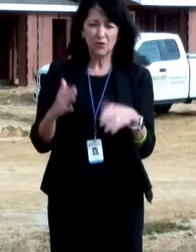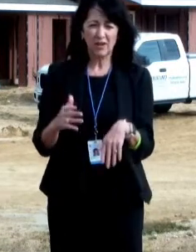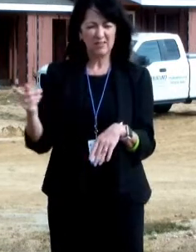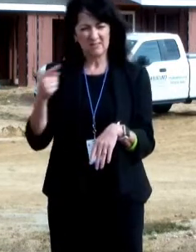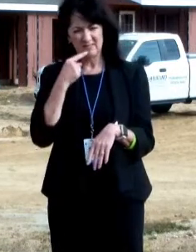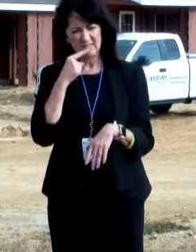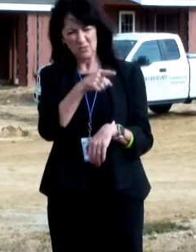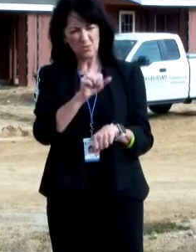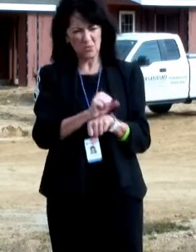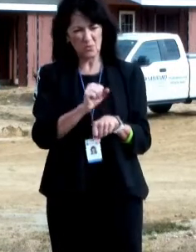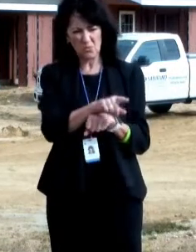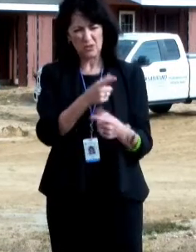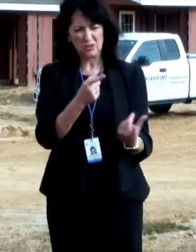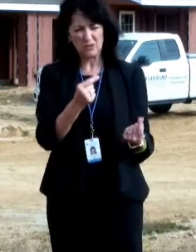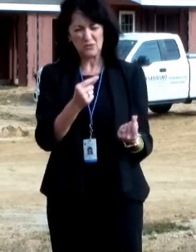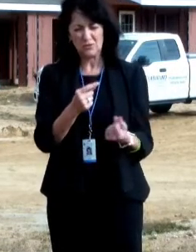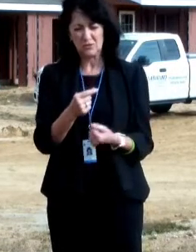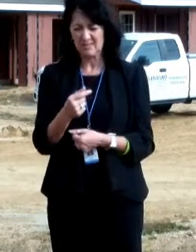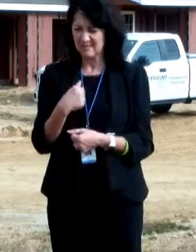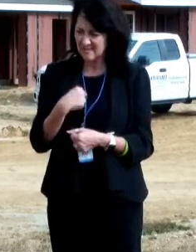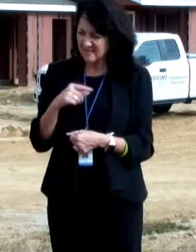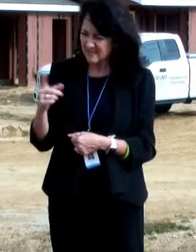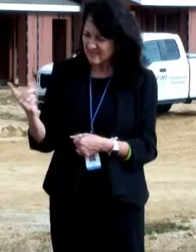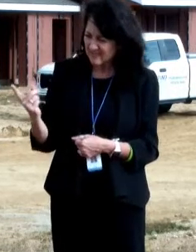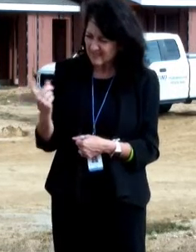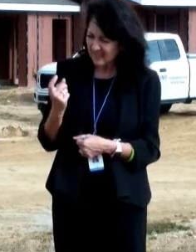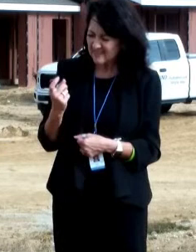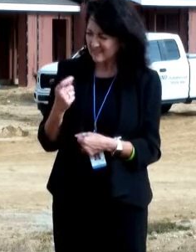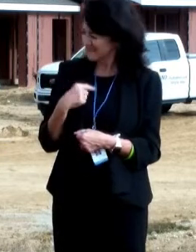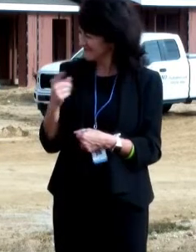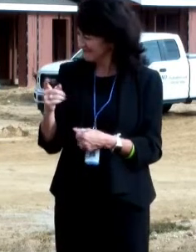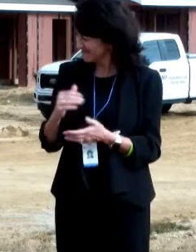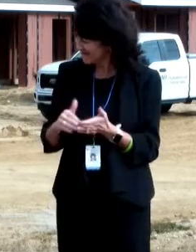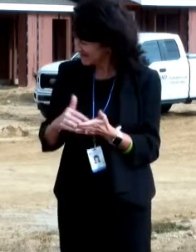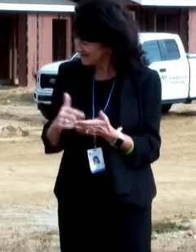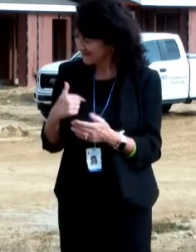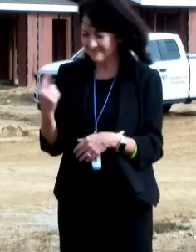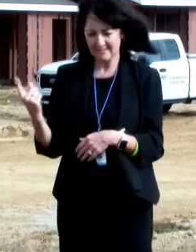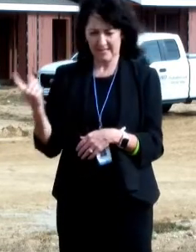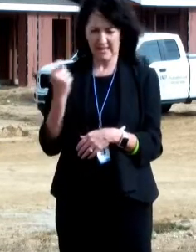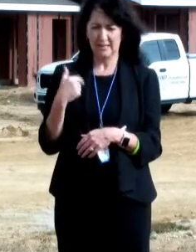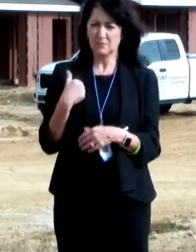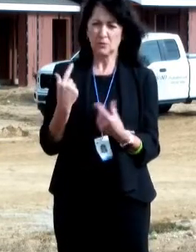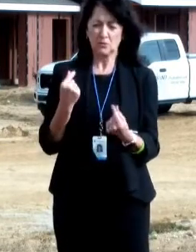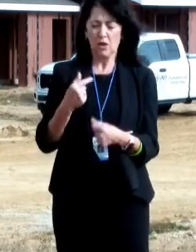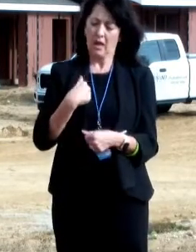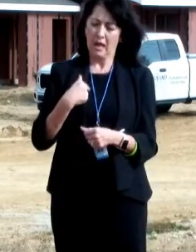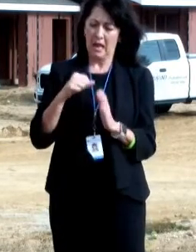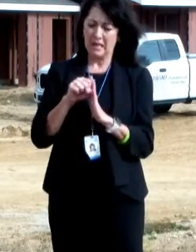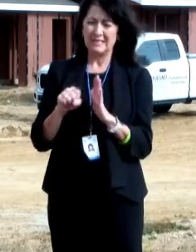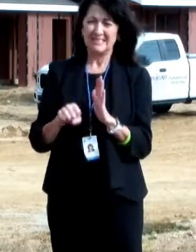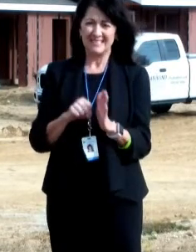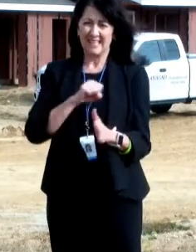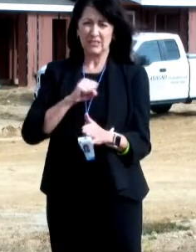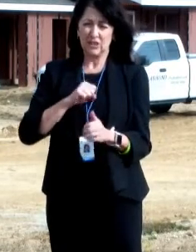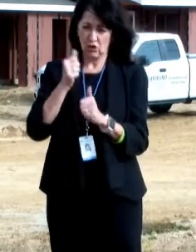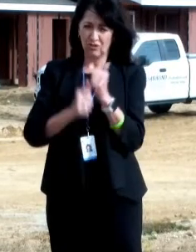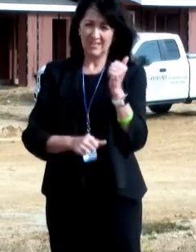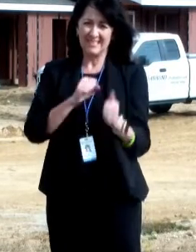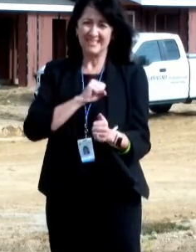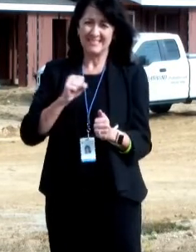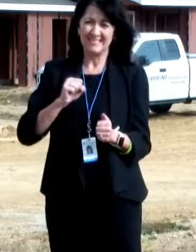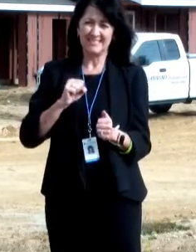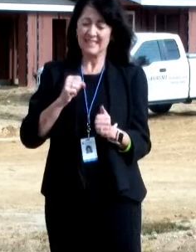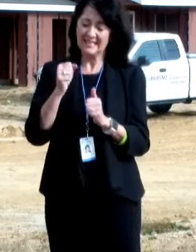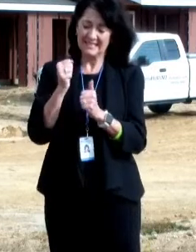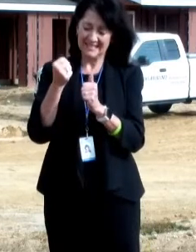do?" I said, "Pardon me?" I said, "What do you do?" And I said, "Well, I'm a United States Senator. Every state has 2." And they